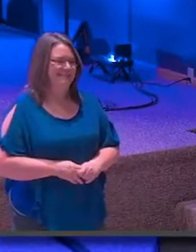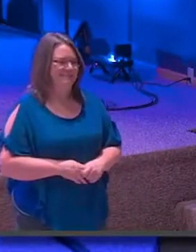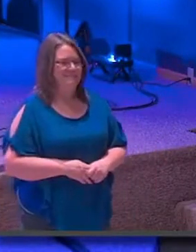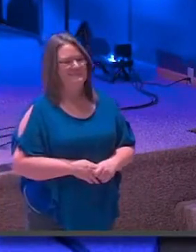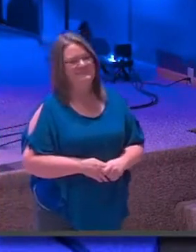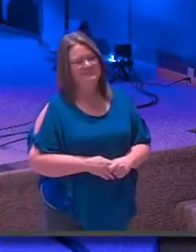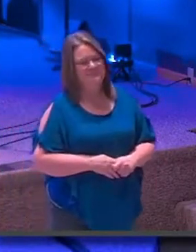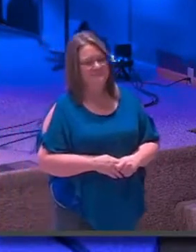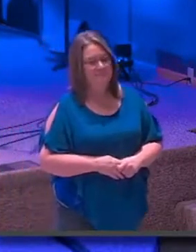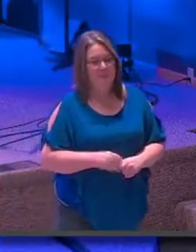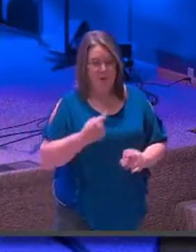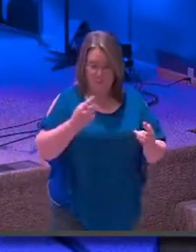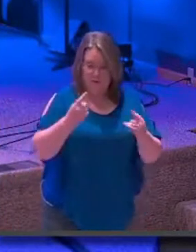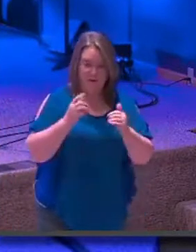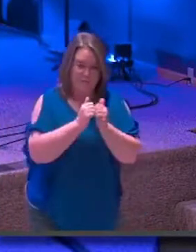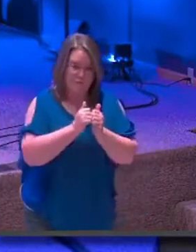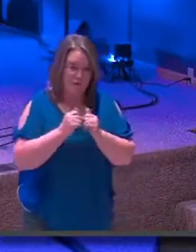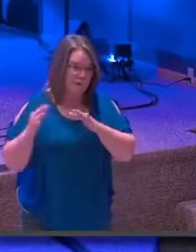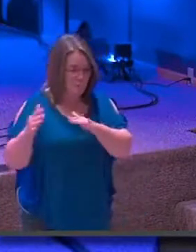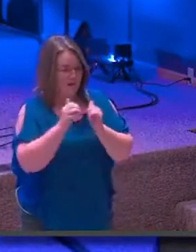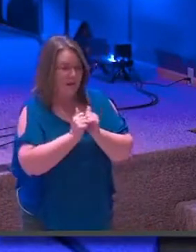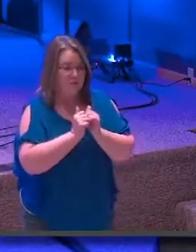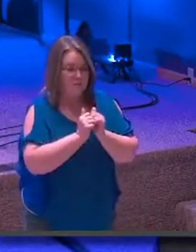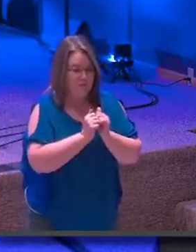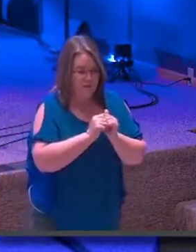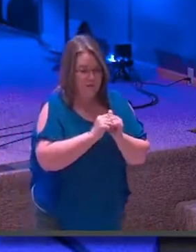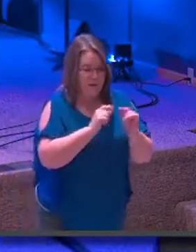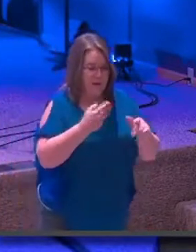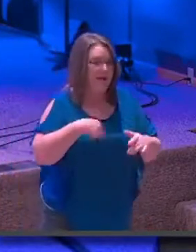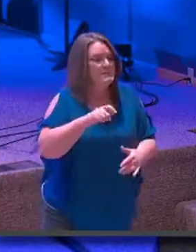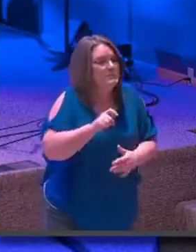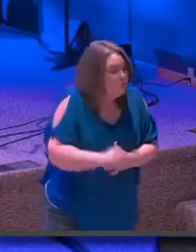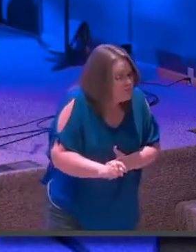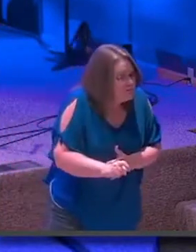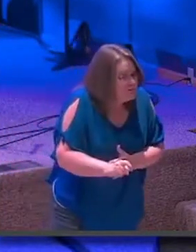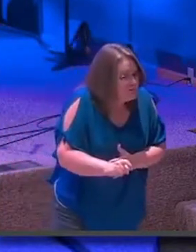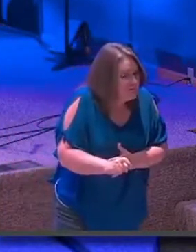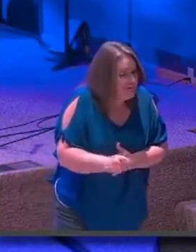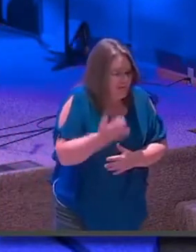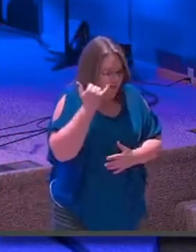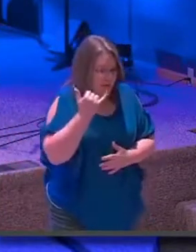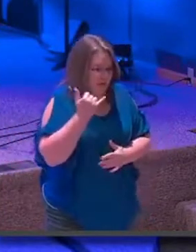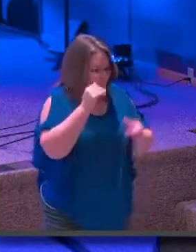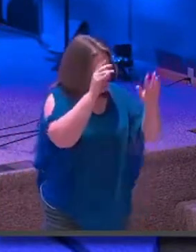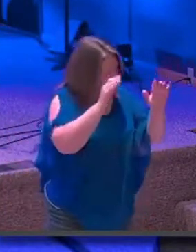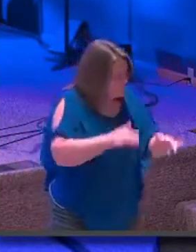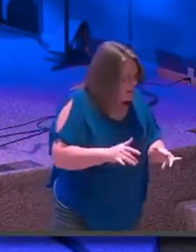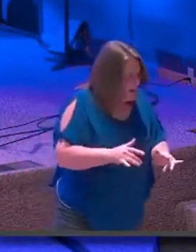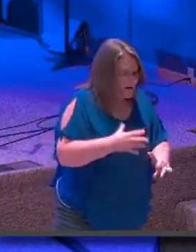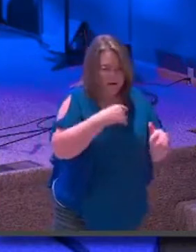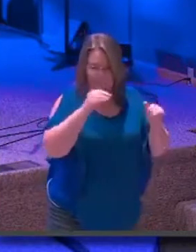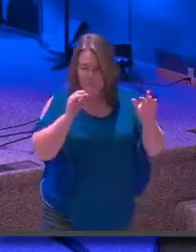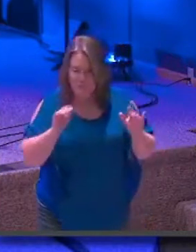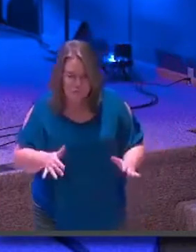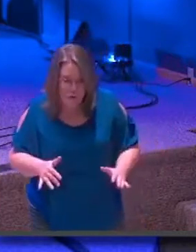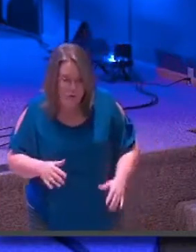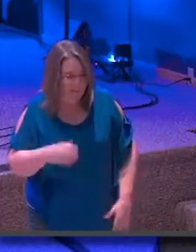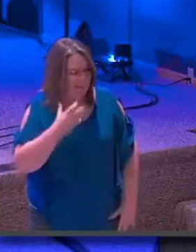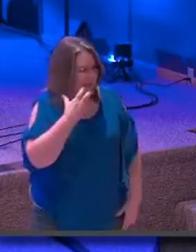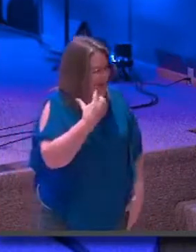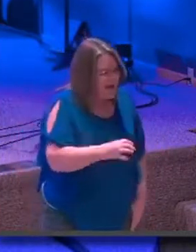We come together, we gather together as we should, whether it's raining or snowing, whether it's hot